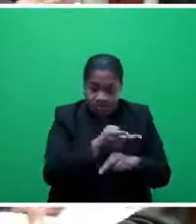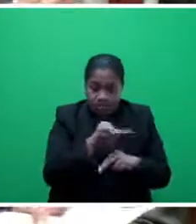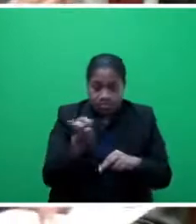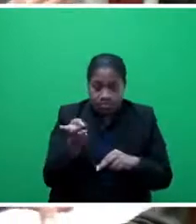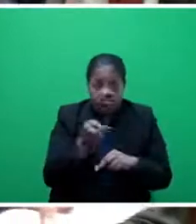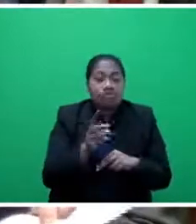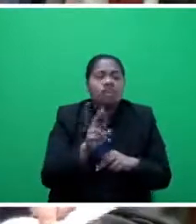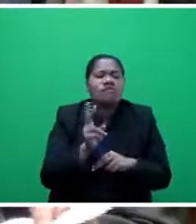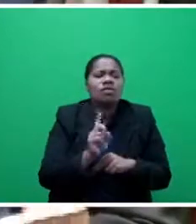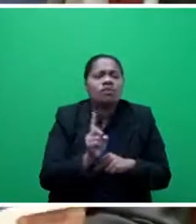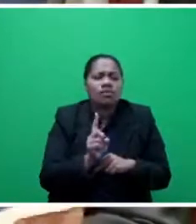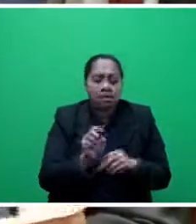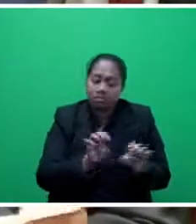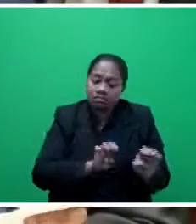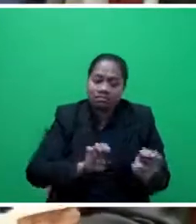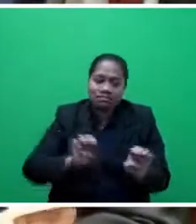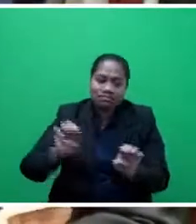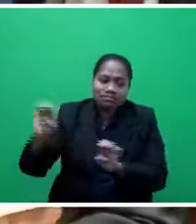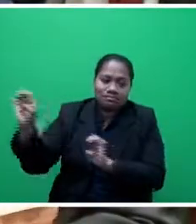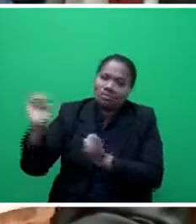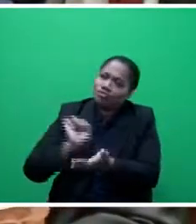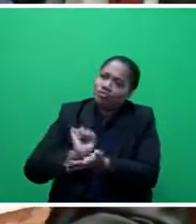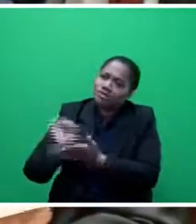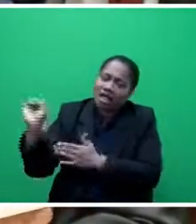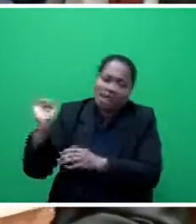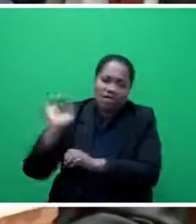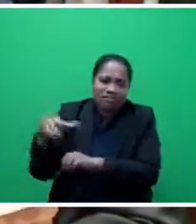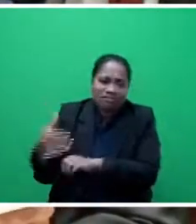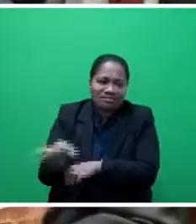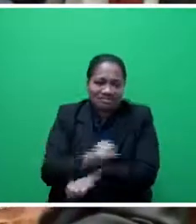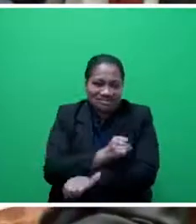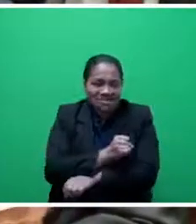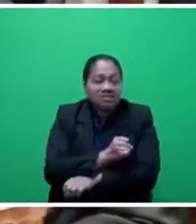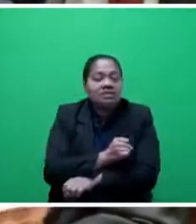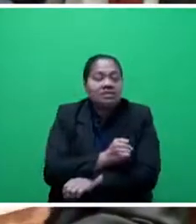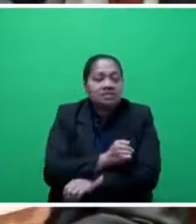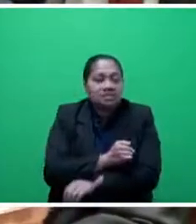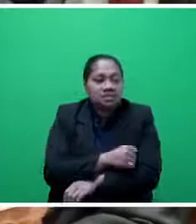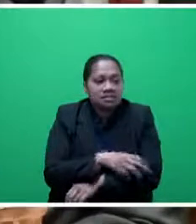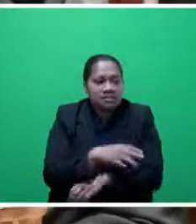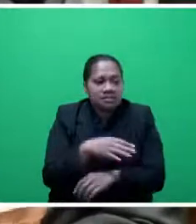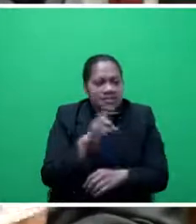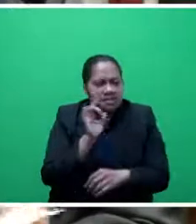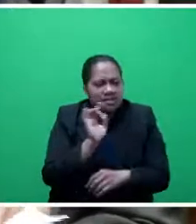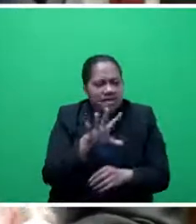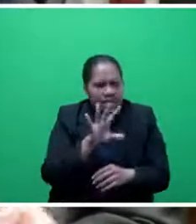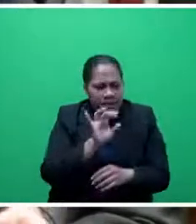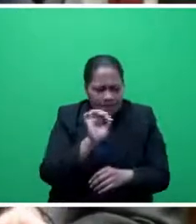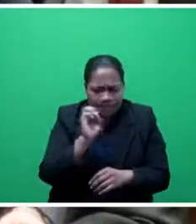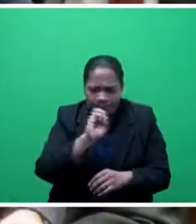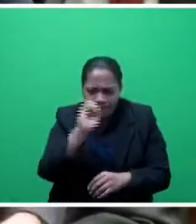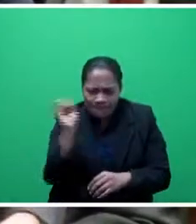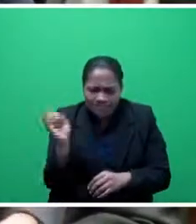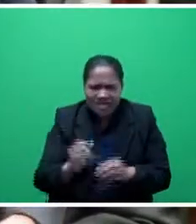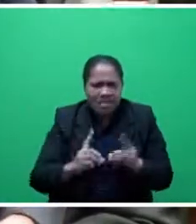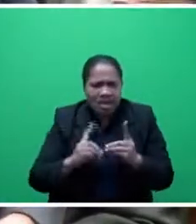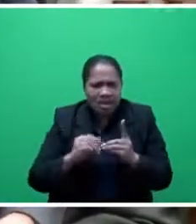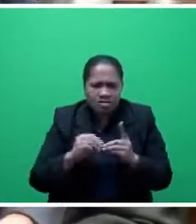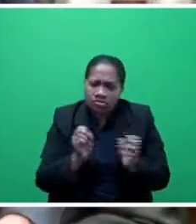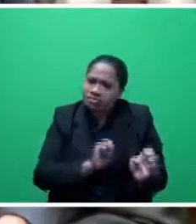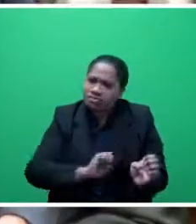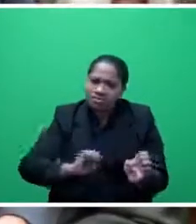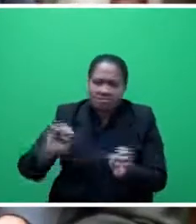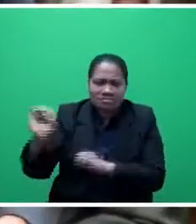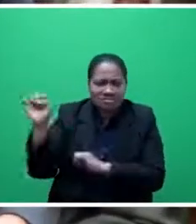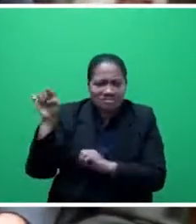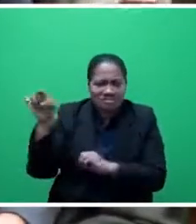the export market. So they had 32% protection plus 10% excise in order to streamline